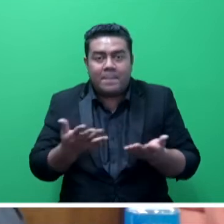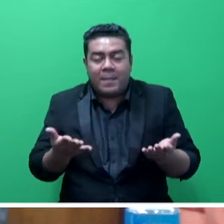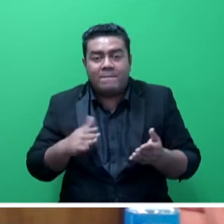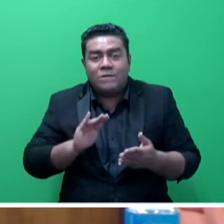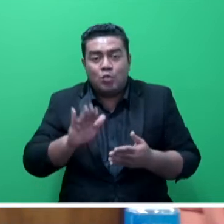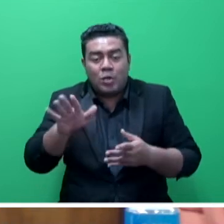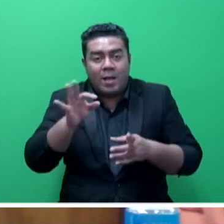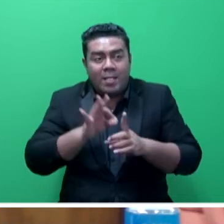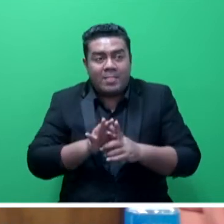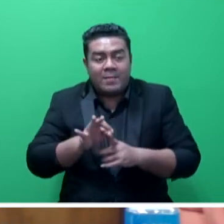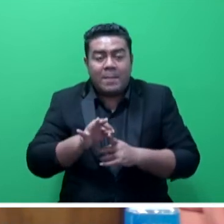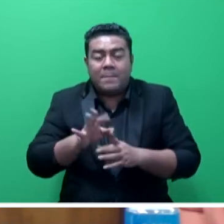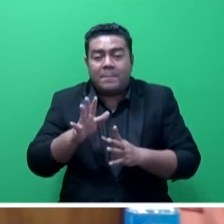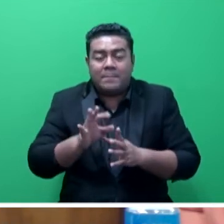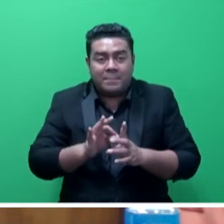the Department